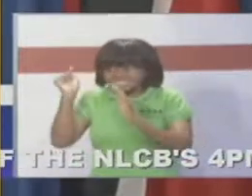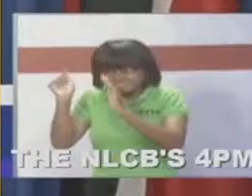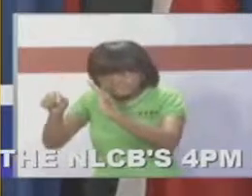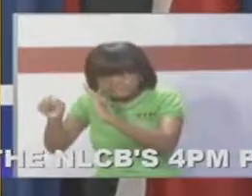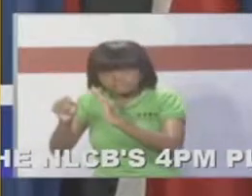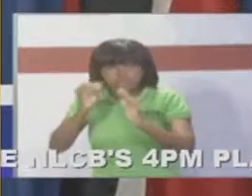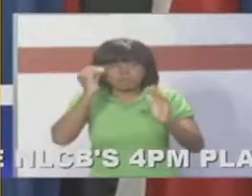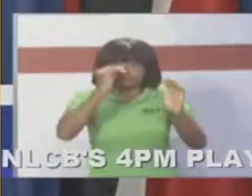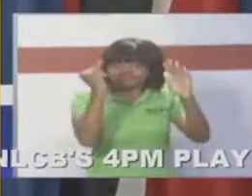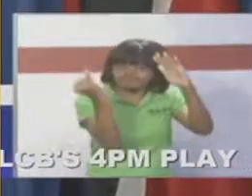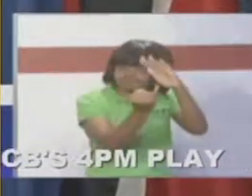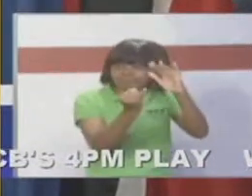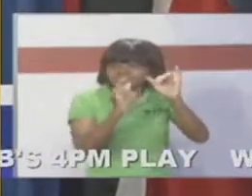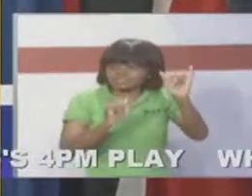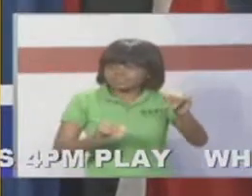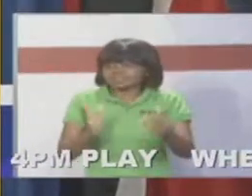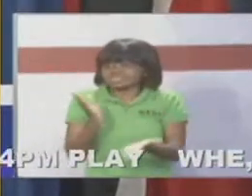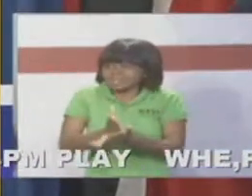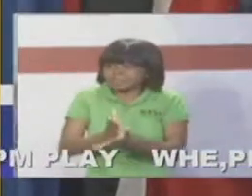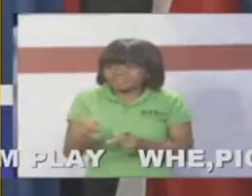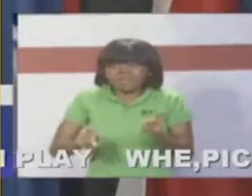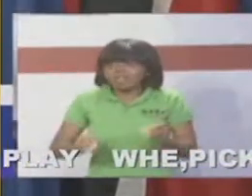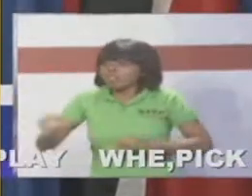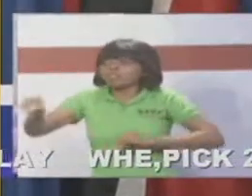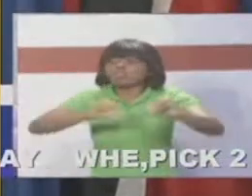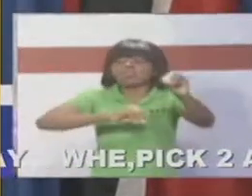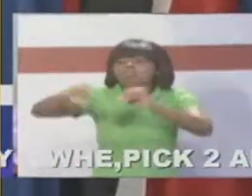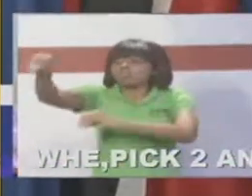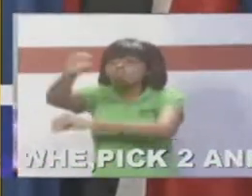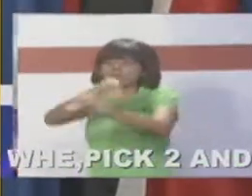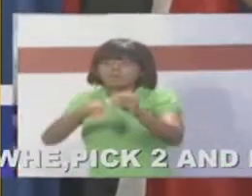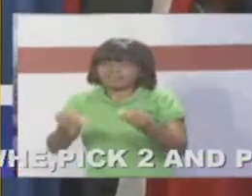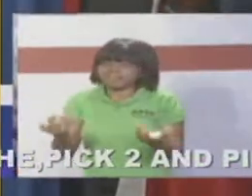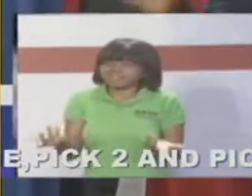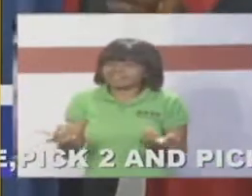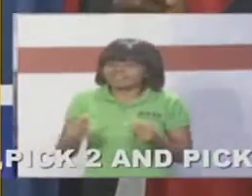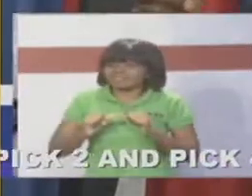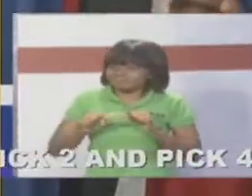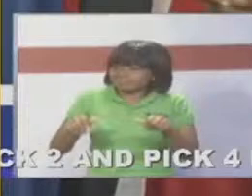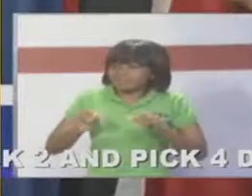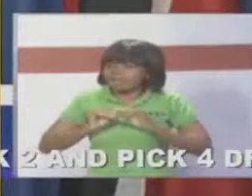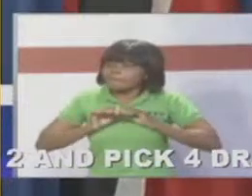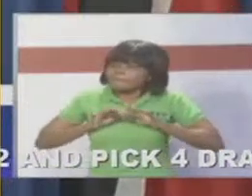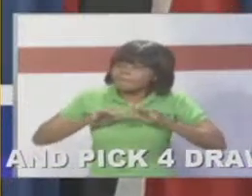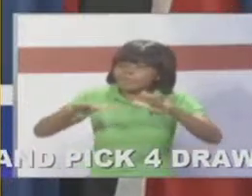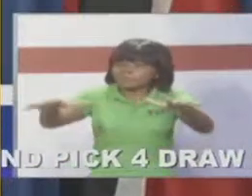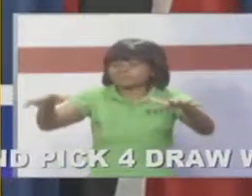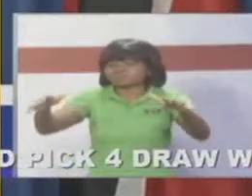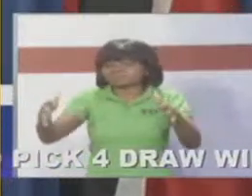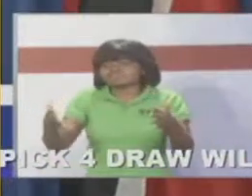I mean, in the UK, when they had a big outbreak like this